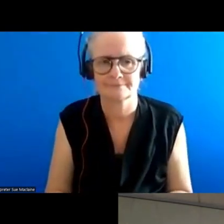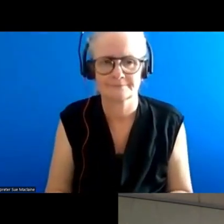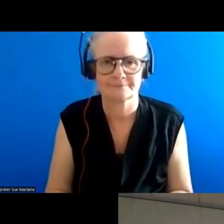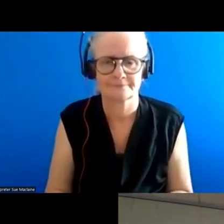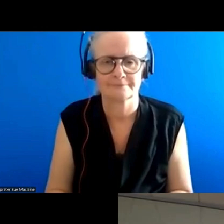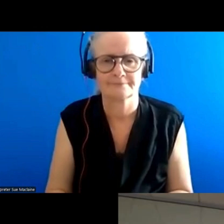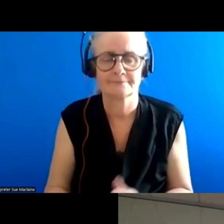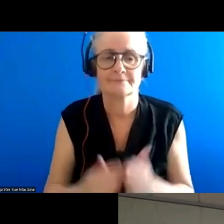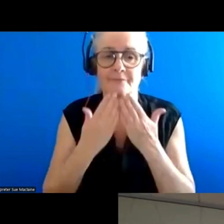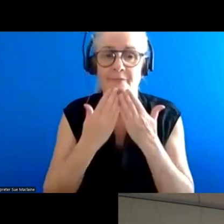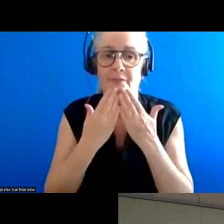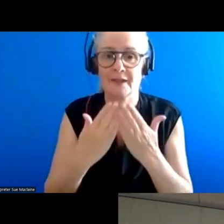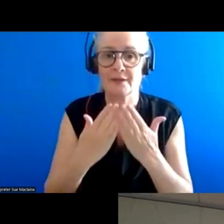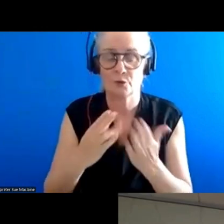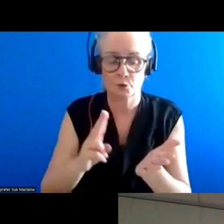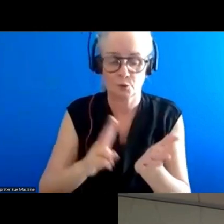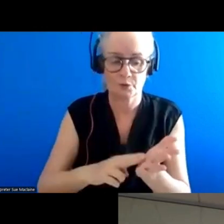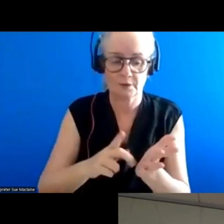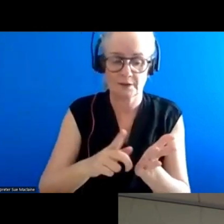Thank you, Nick.